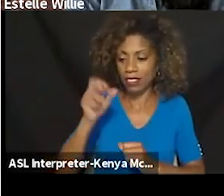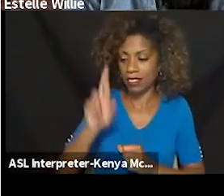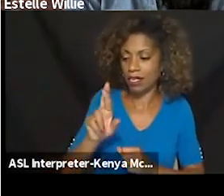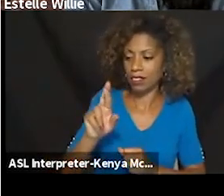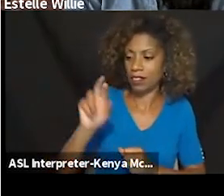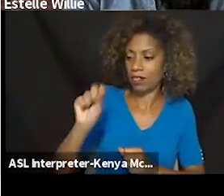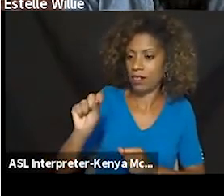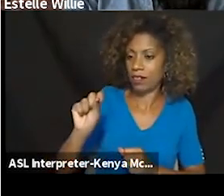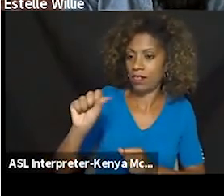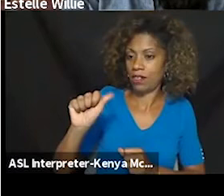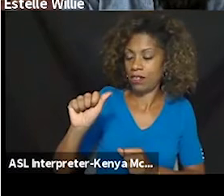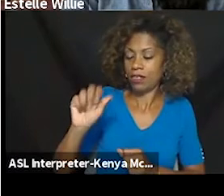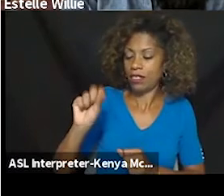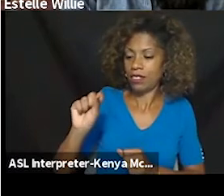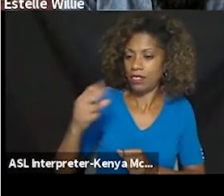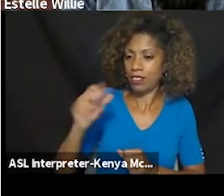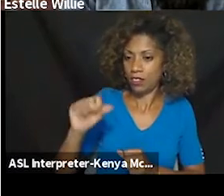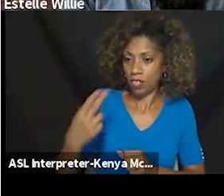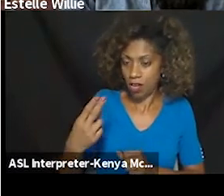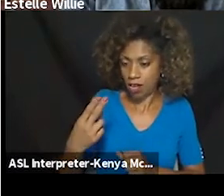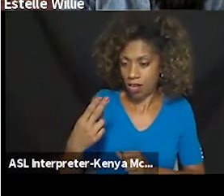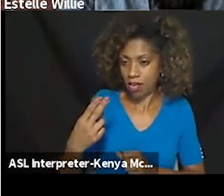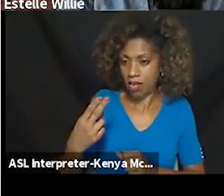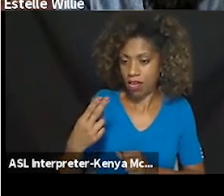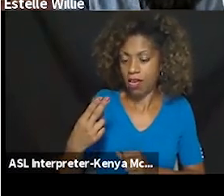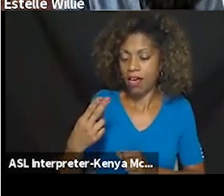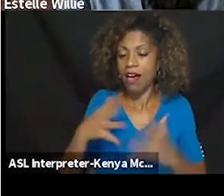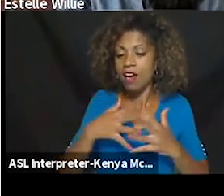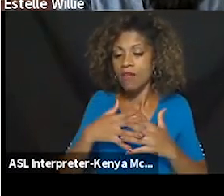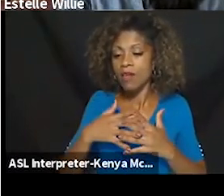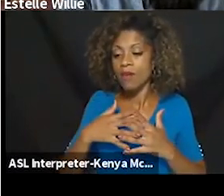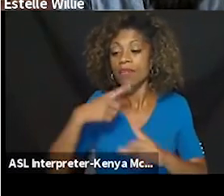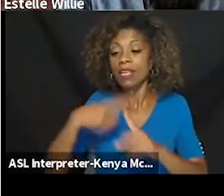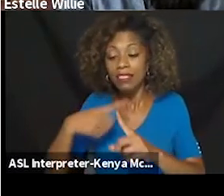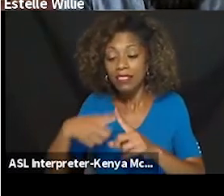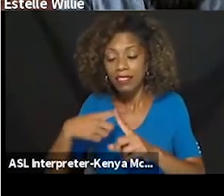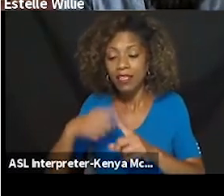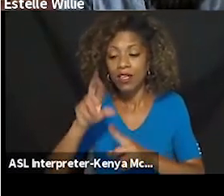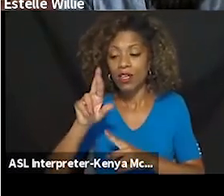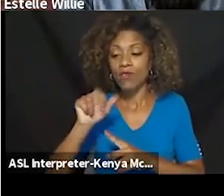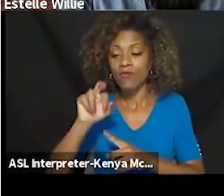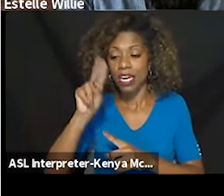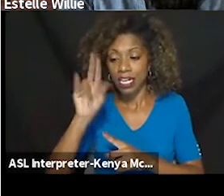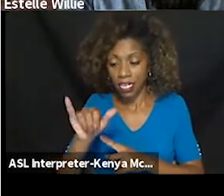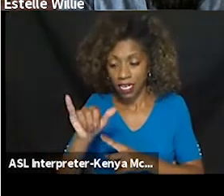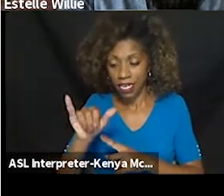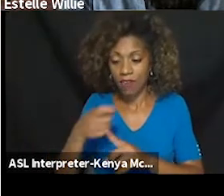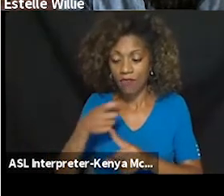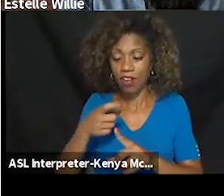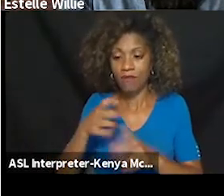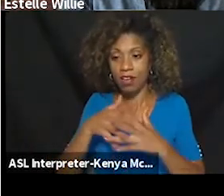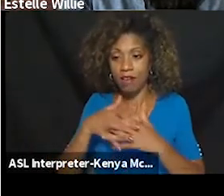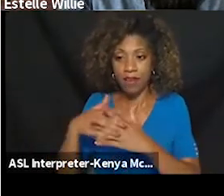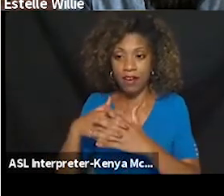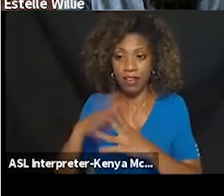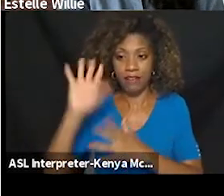op-ed with the AFT, American Federation of Teachers President Randy Weingarten, on an op-ed about the importance of